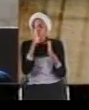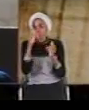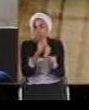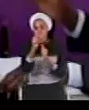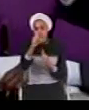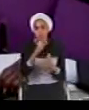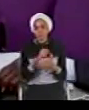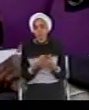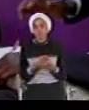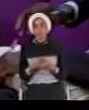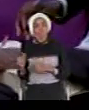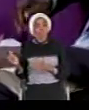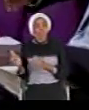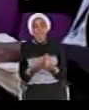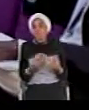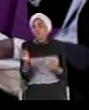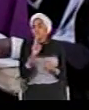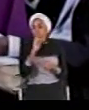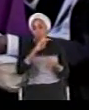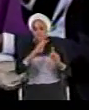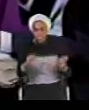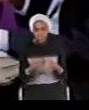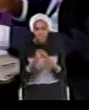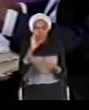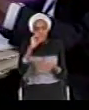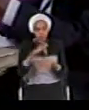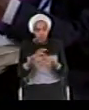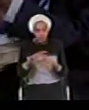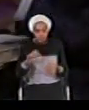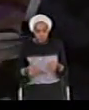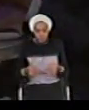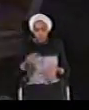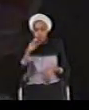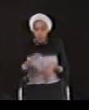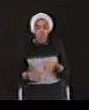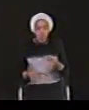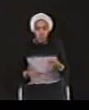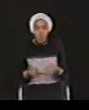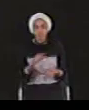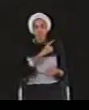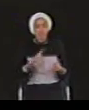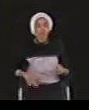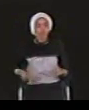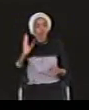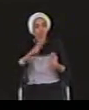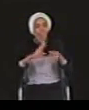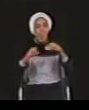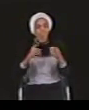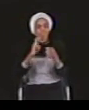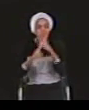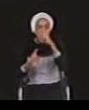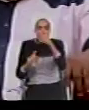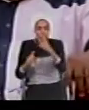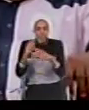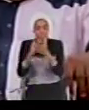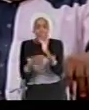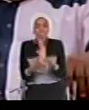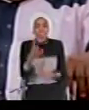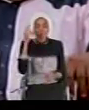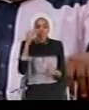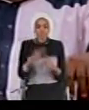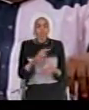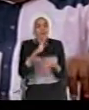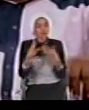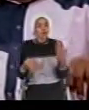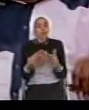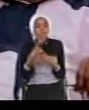you. Every place the sole of your foot shall tread upon, the Lord will give unto you. All